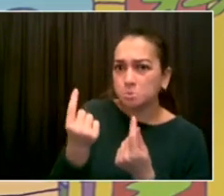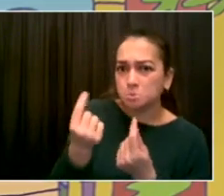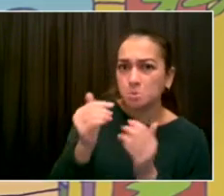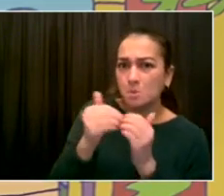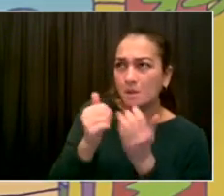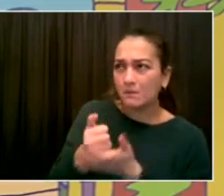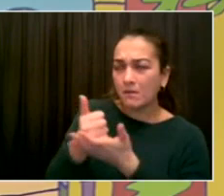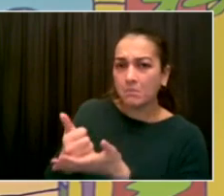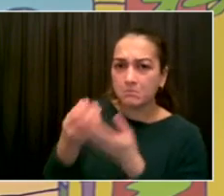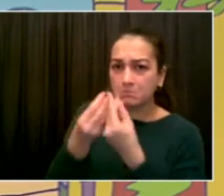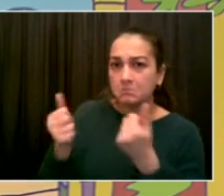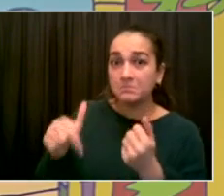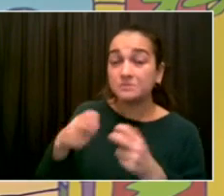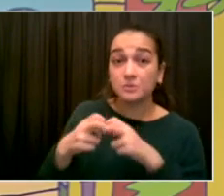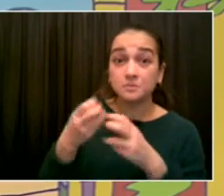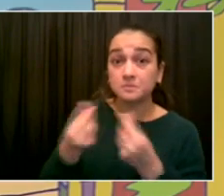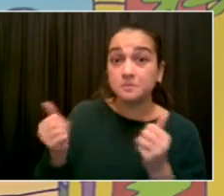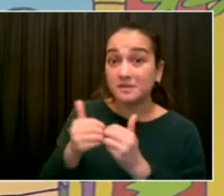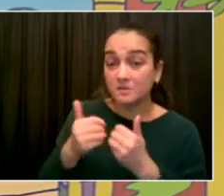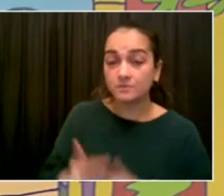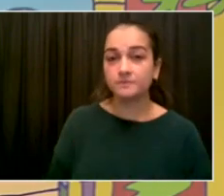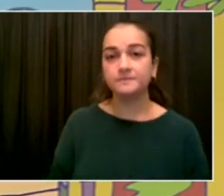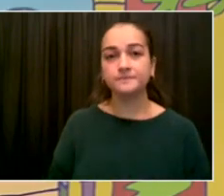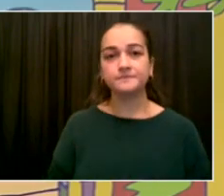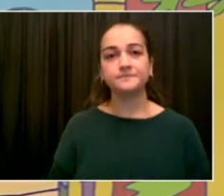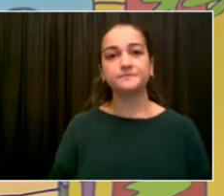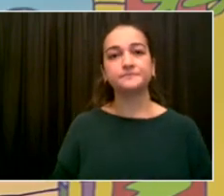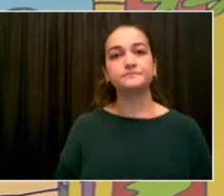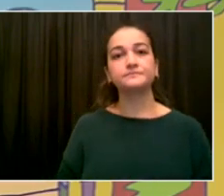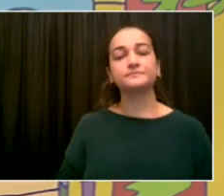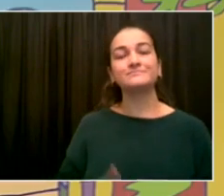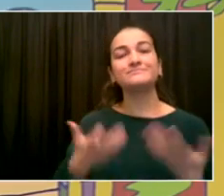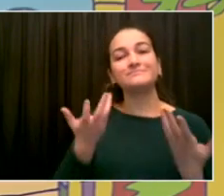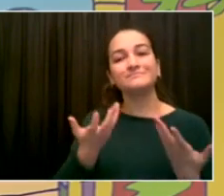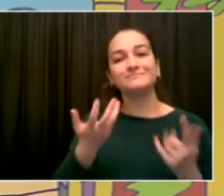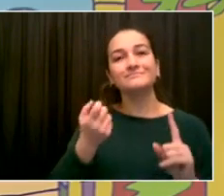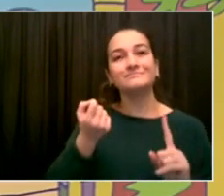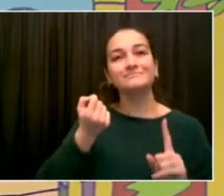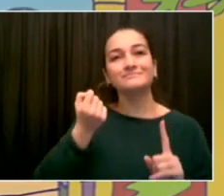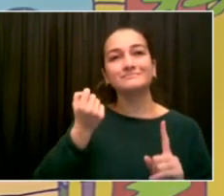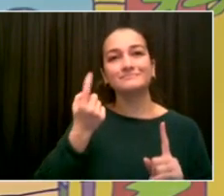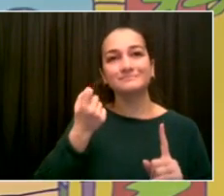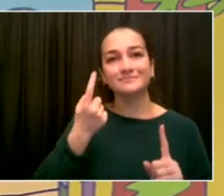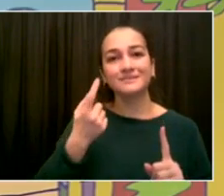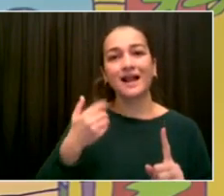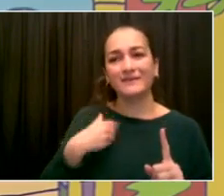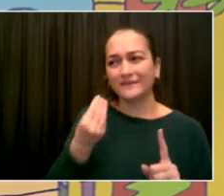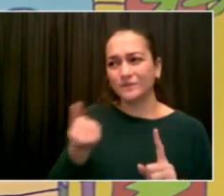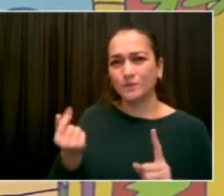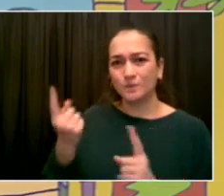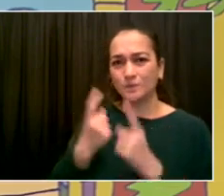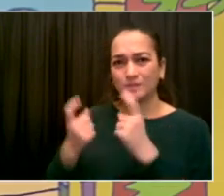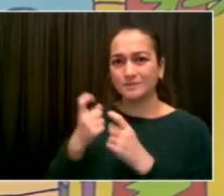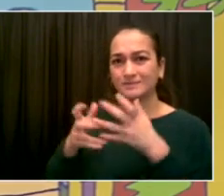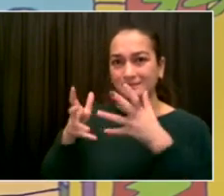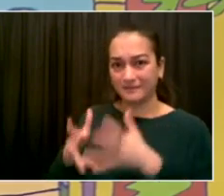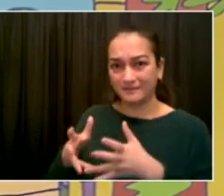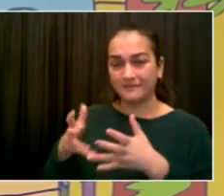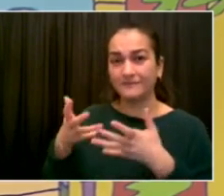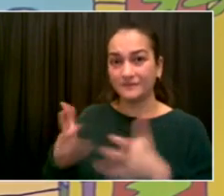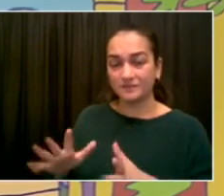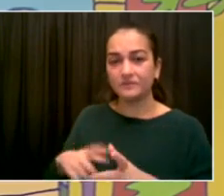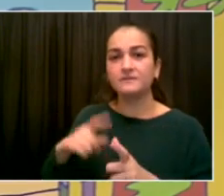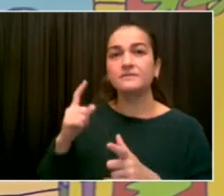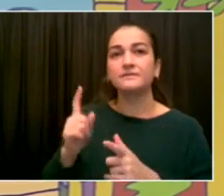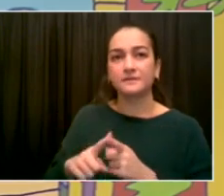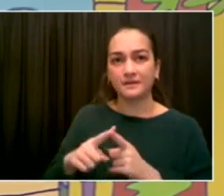the remaining questions and then do a special, I'm giving you alert, everyone, we're going to do a special presentation after the next few questions because we have a very